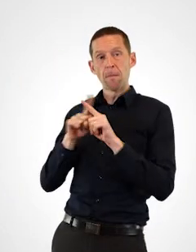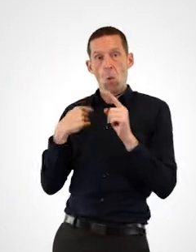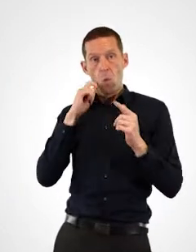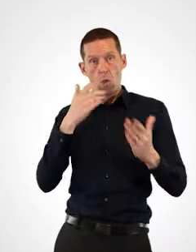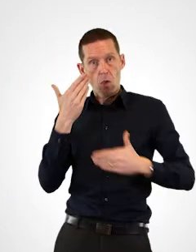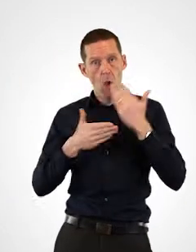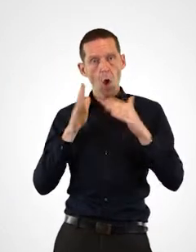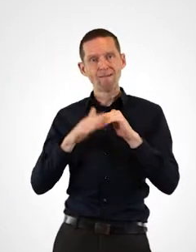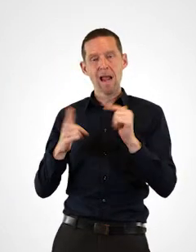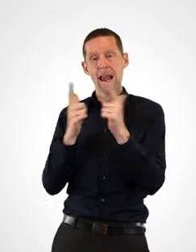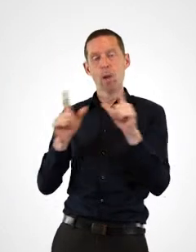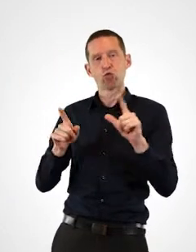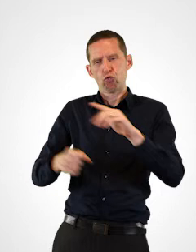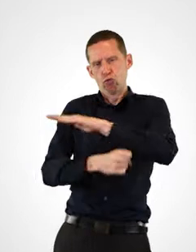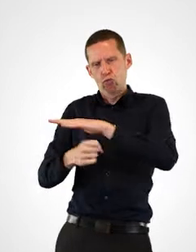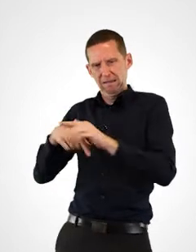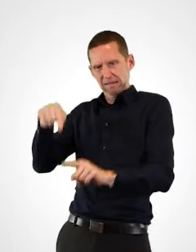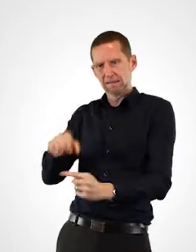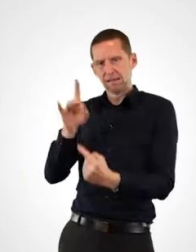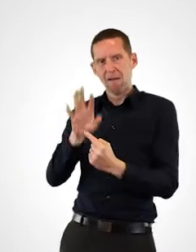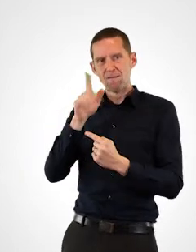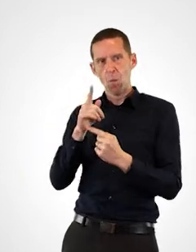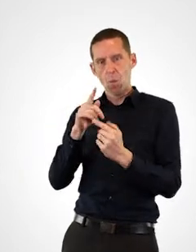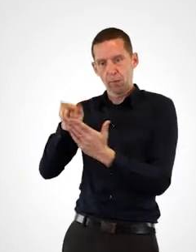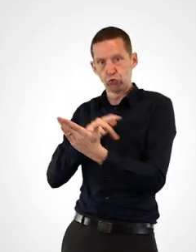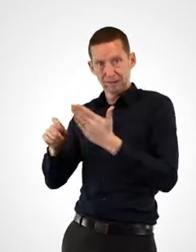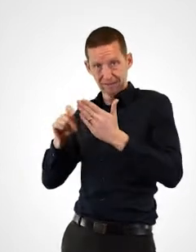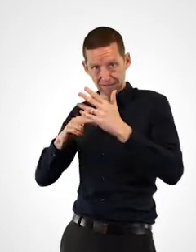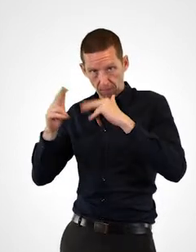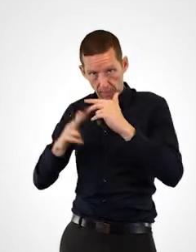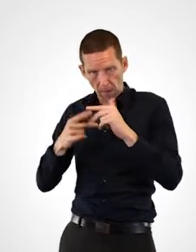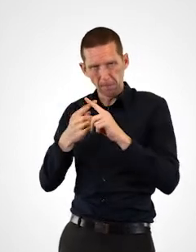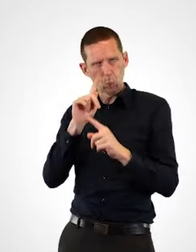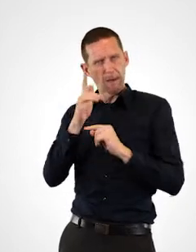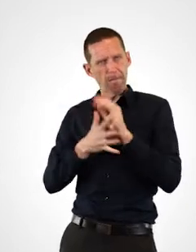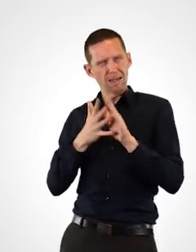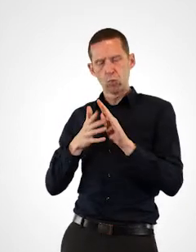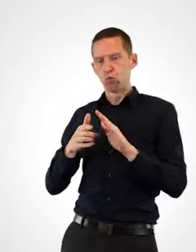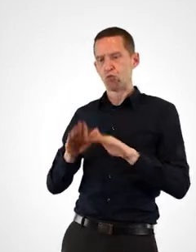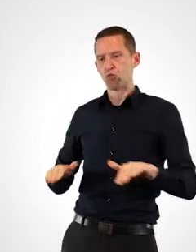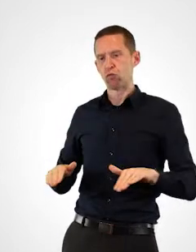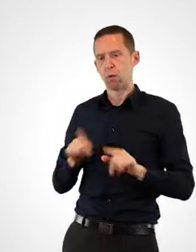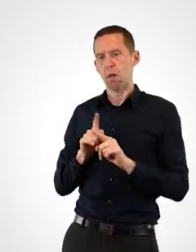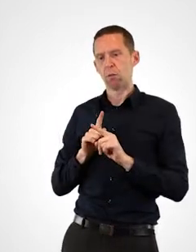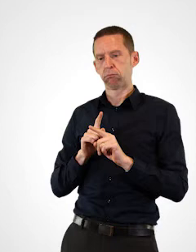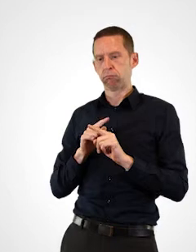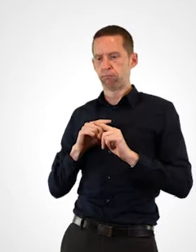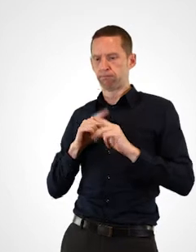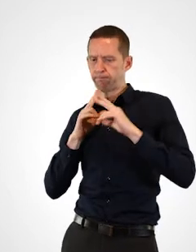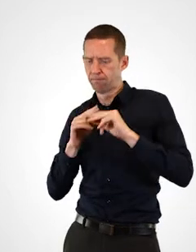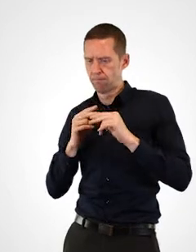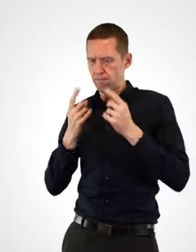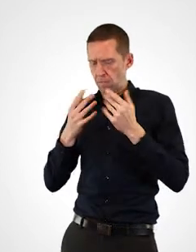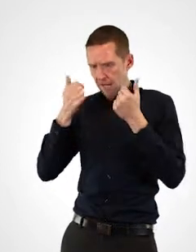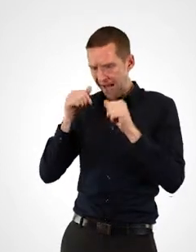how language underpins literacy development and discuss what it means when children are talking their way into text. And for